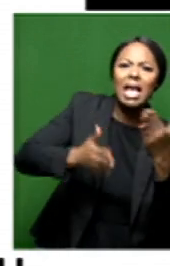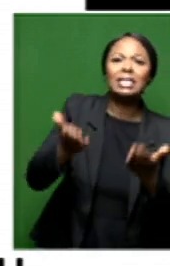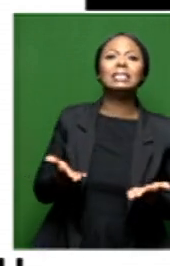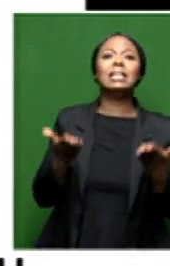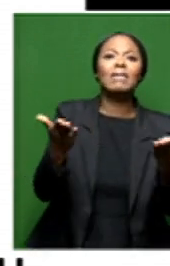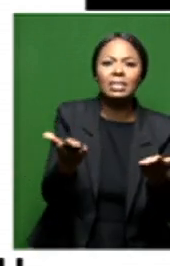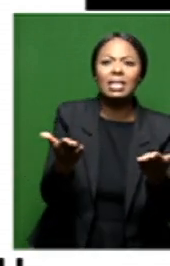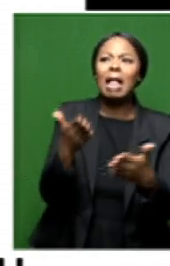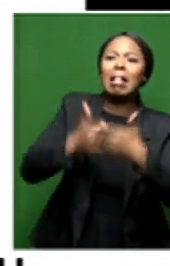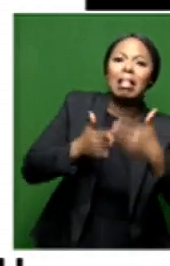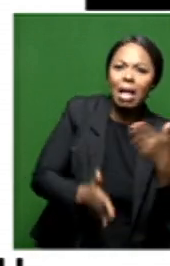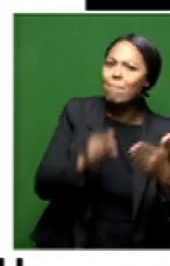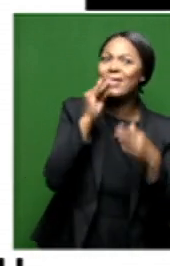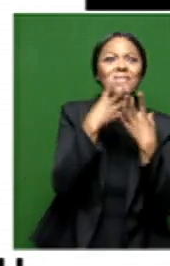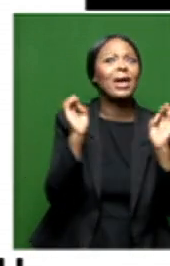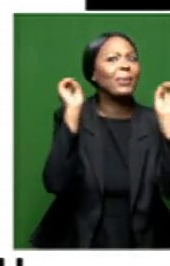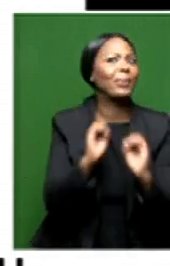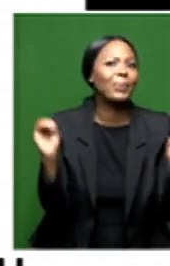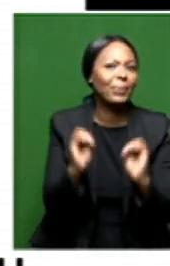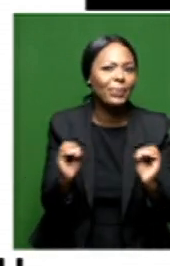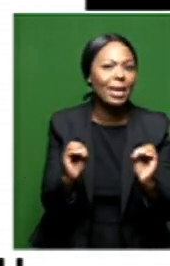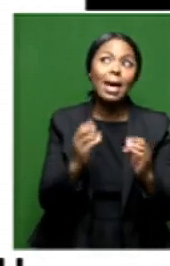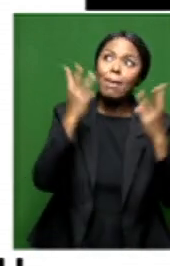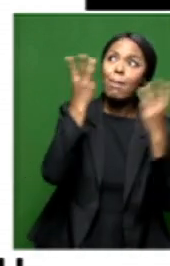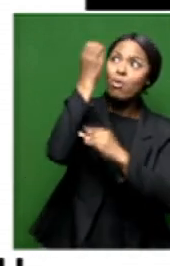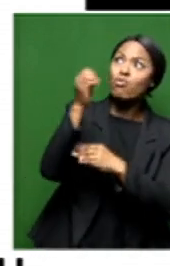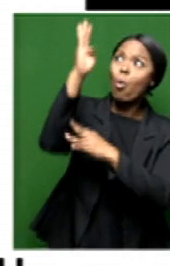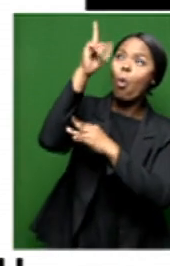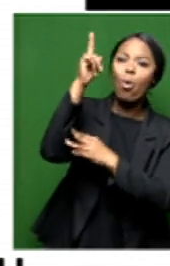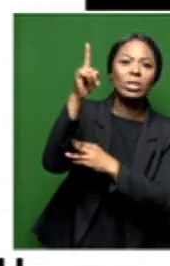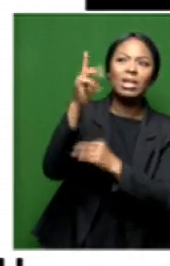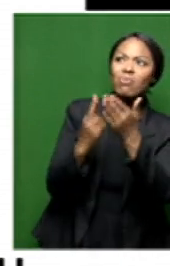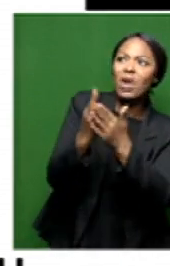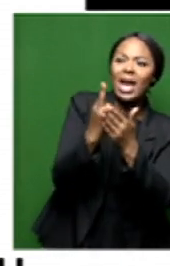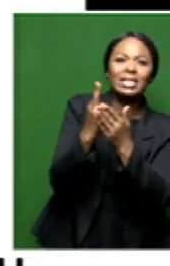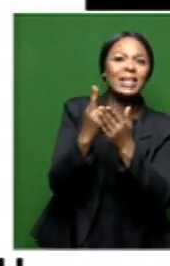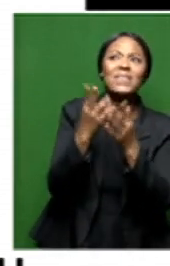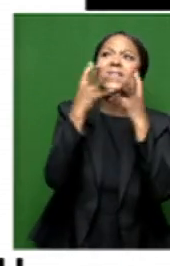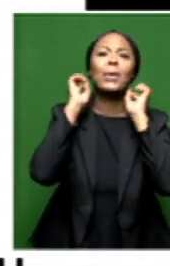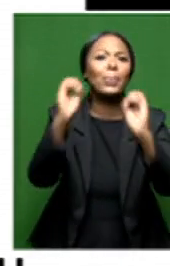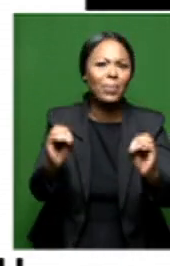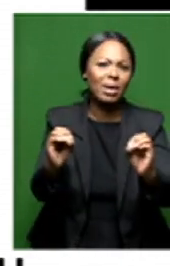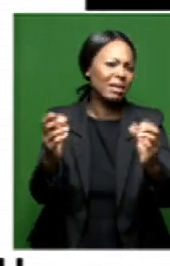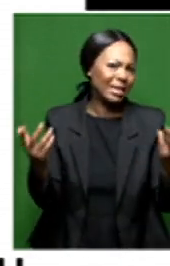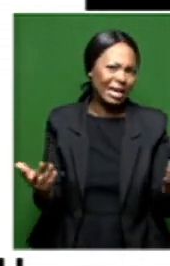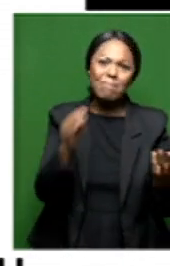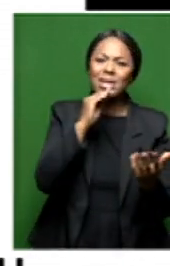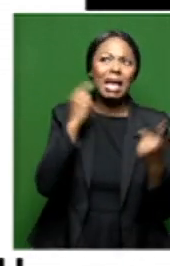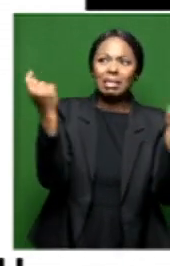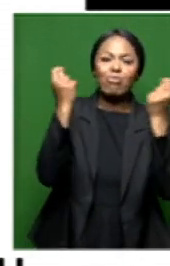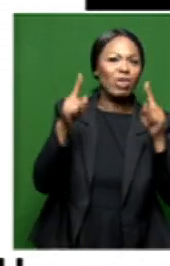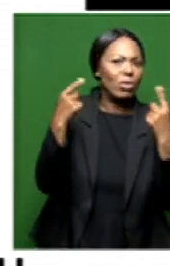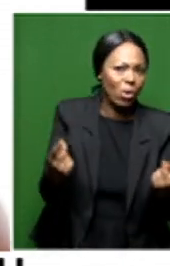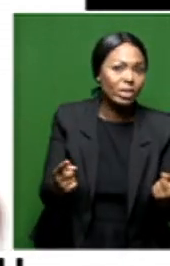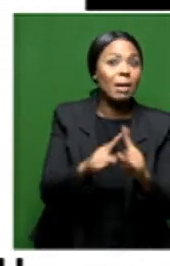services, we are not free. As long as the people of God, their rights, they cannot exercise freely. So if we are to celebrate his legacy again,